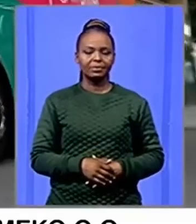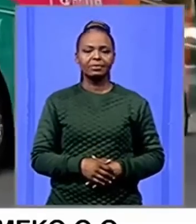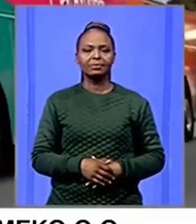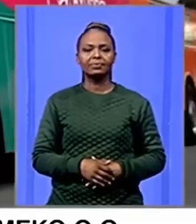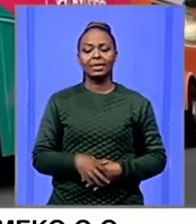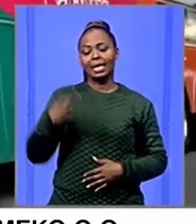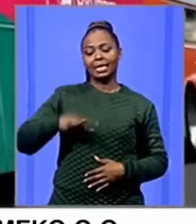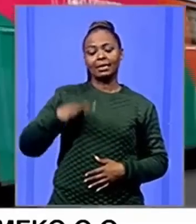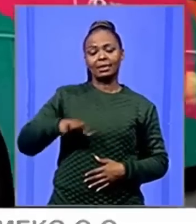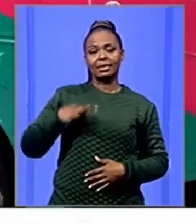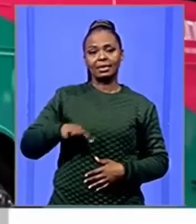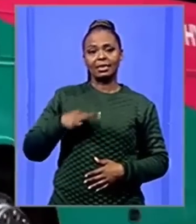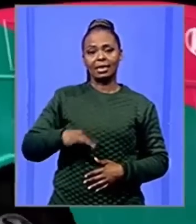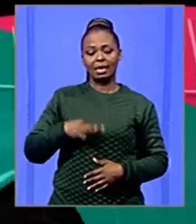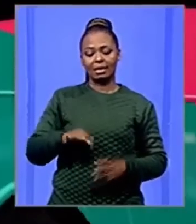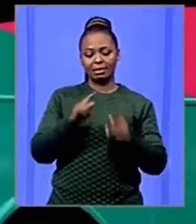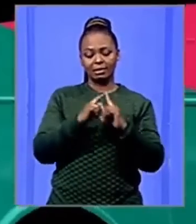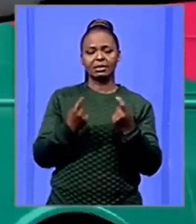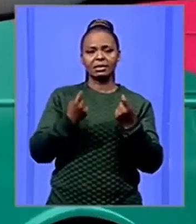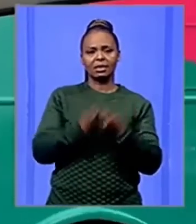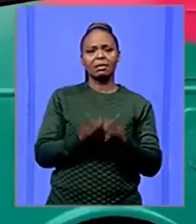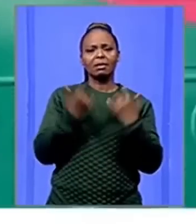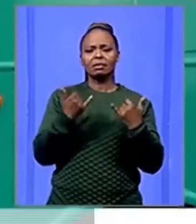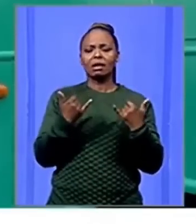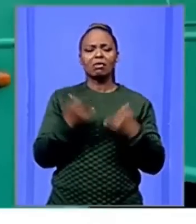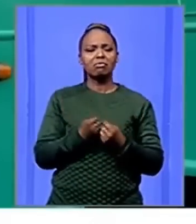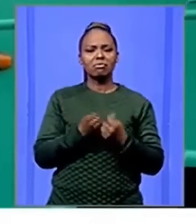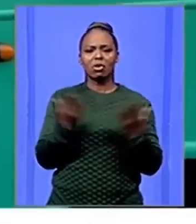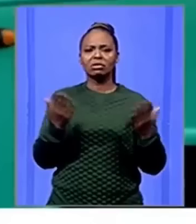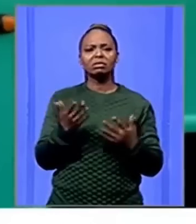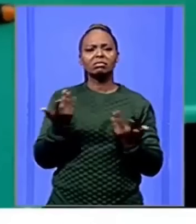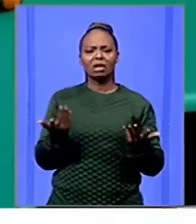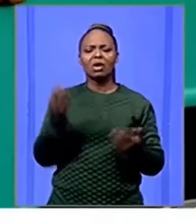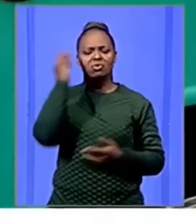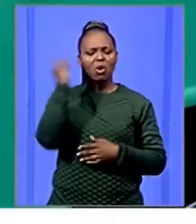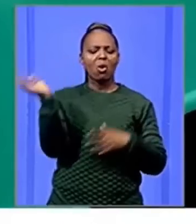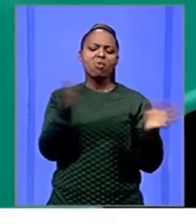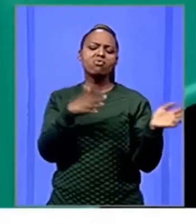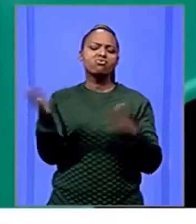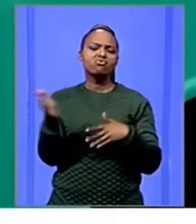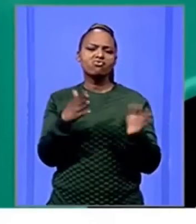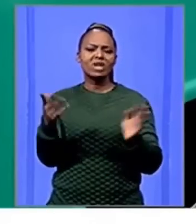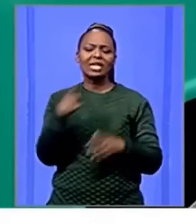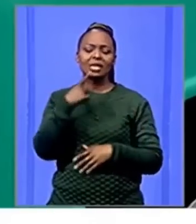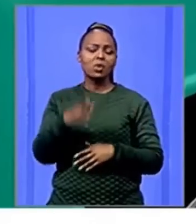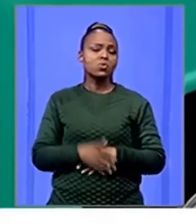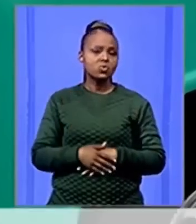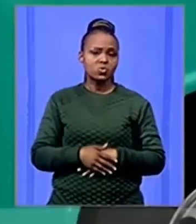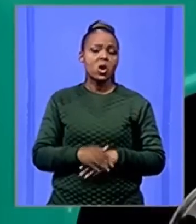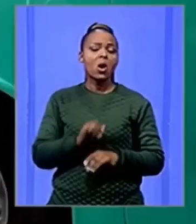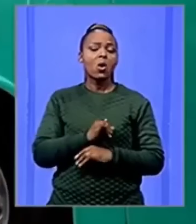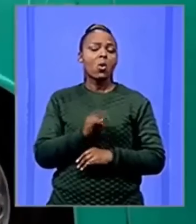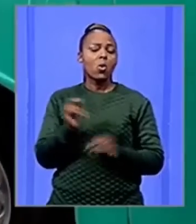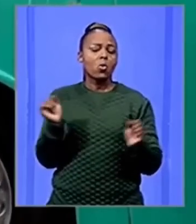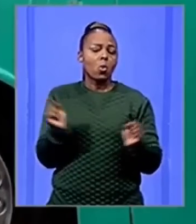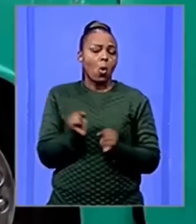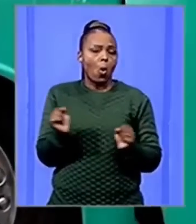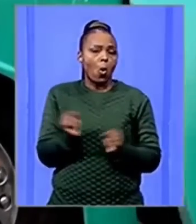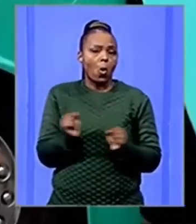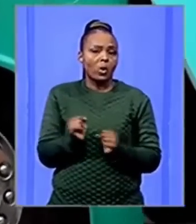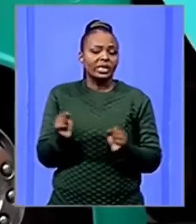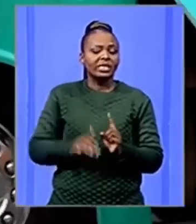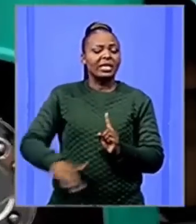Banyana ba šetše ba tlwaetše maemo a le godimo ka New Zealand ka ge go tonya gomme go na le pula. Ye e tlabe